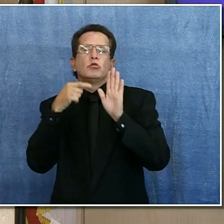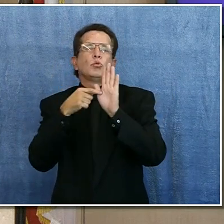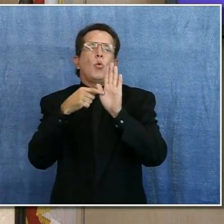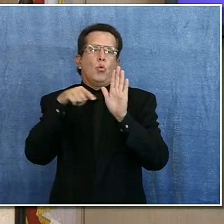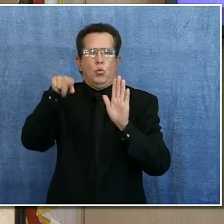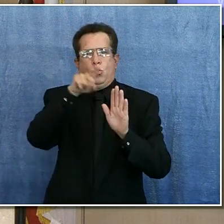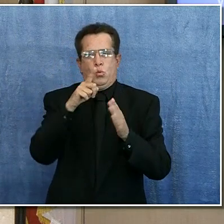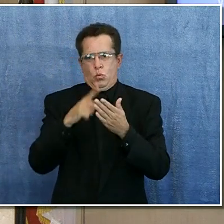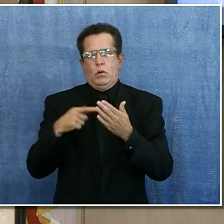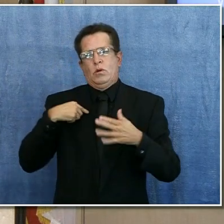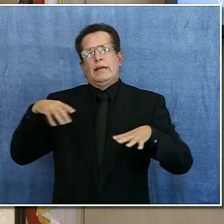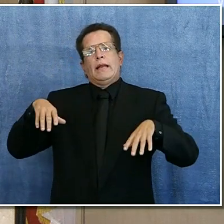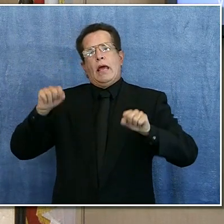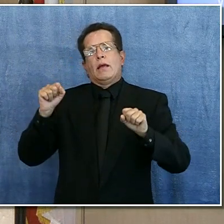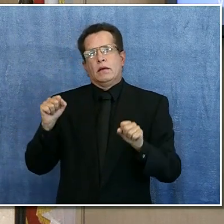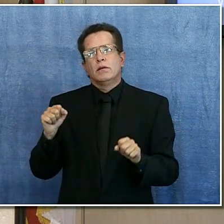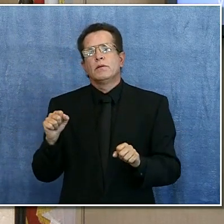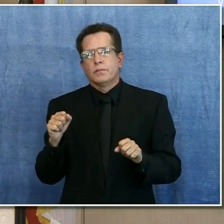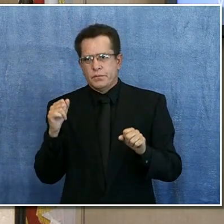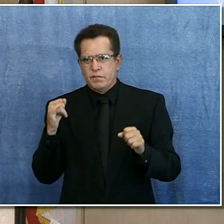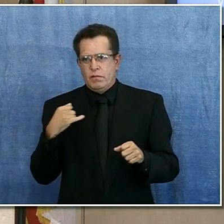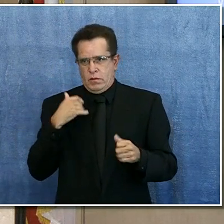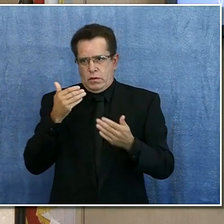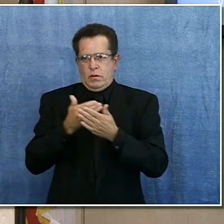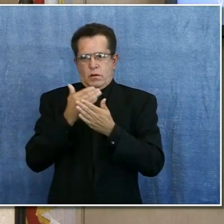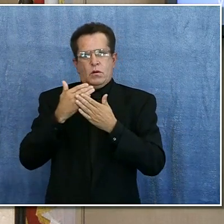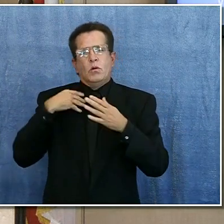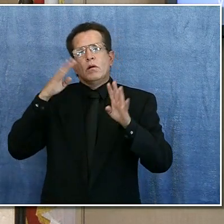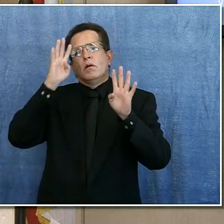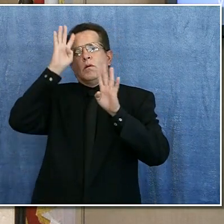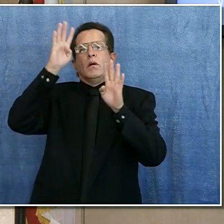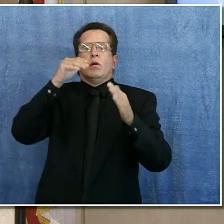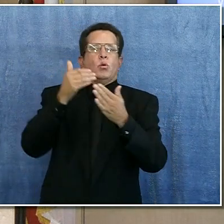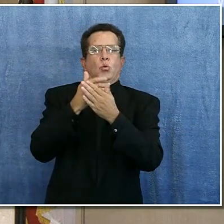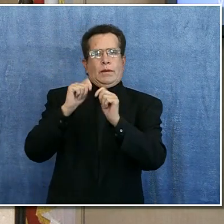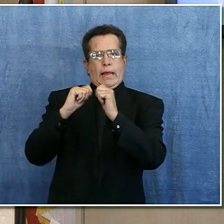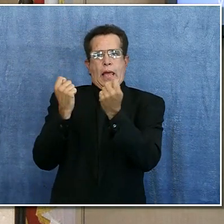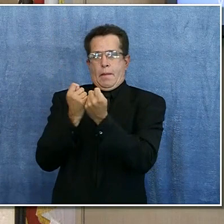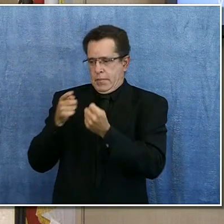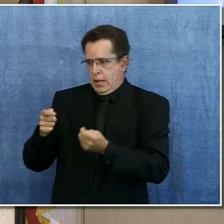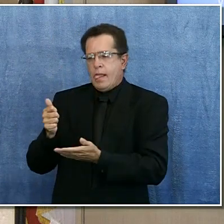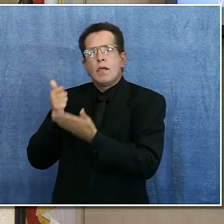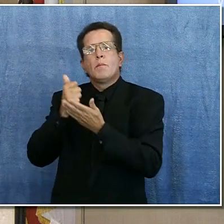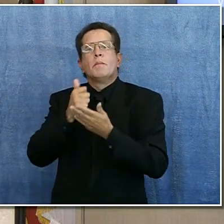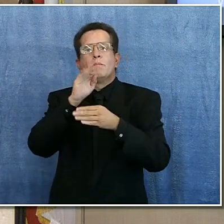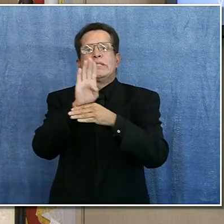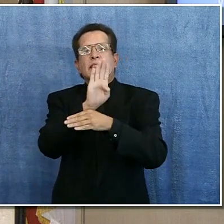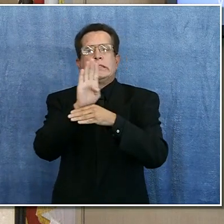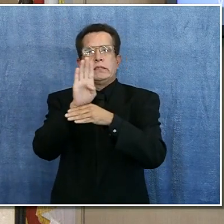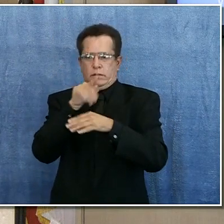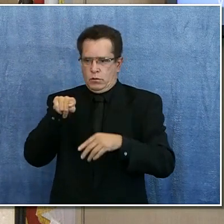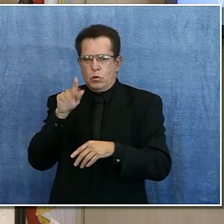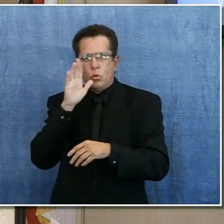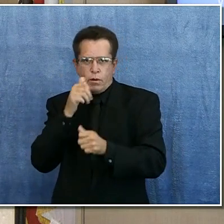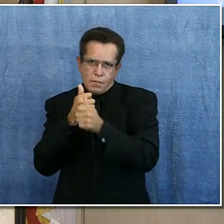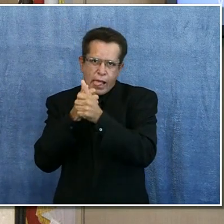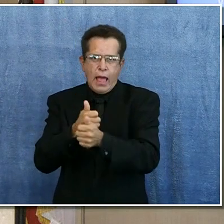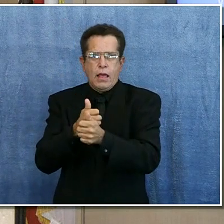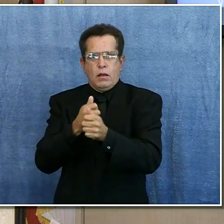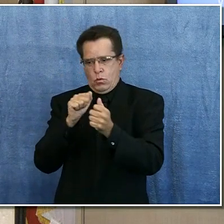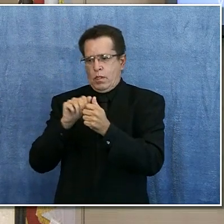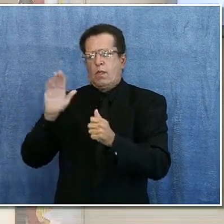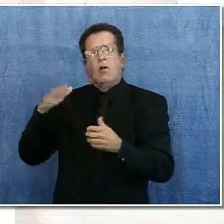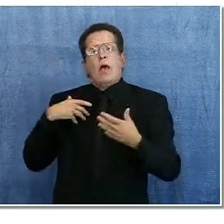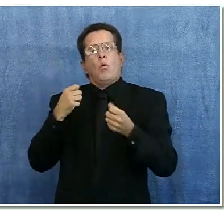took. We had recently talked about creating a team to help local businesses and organizations comply with our important public